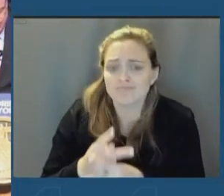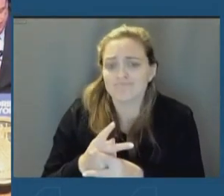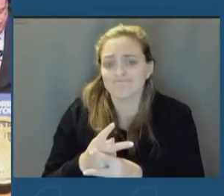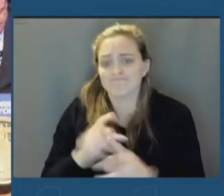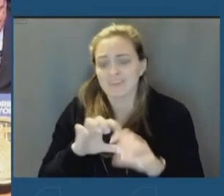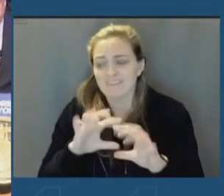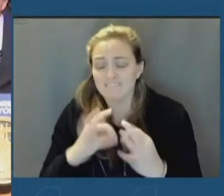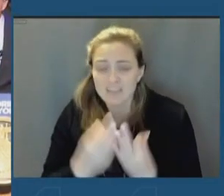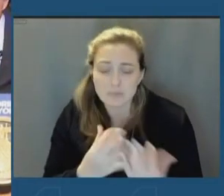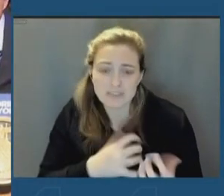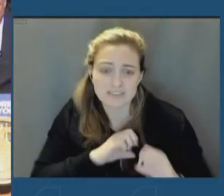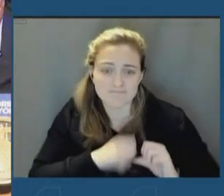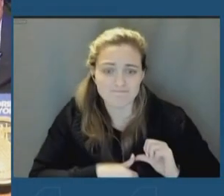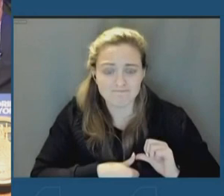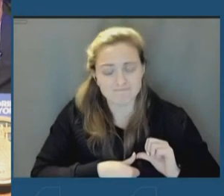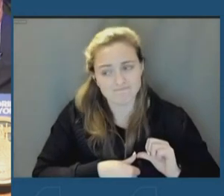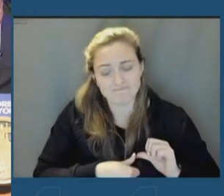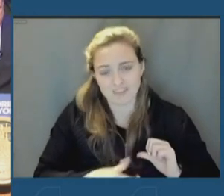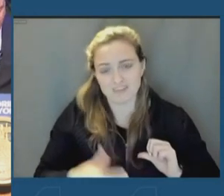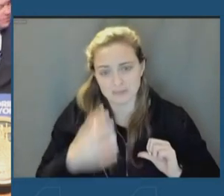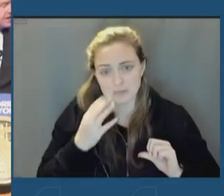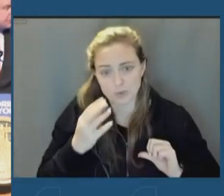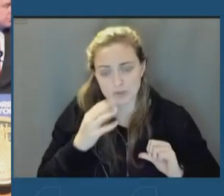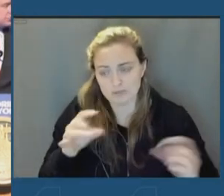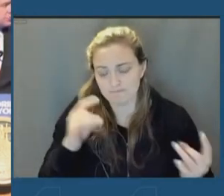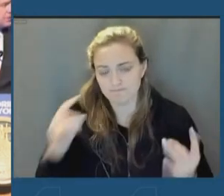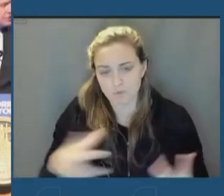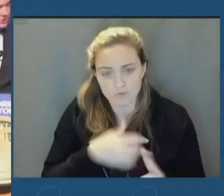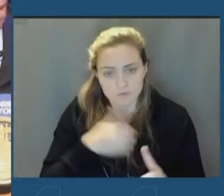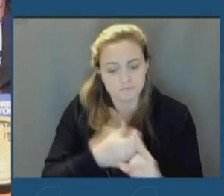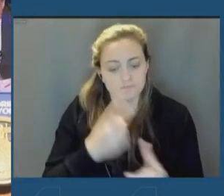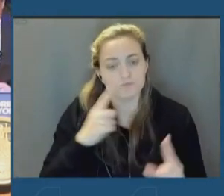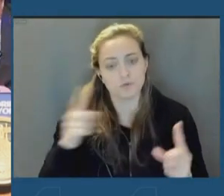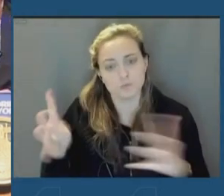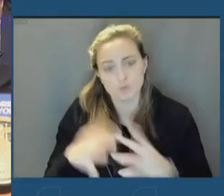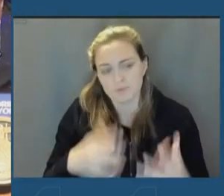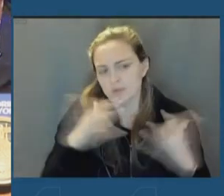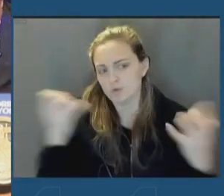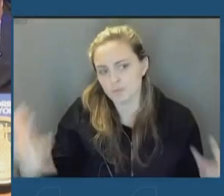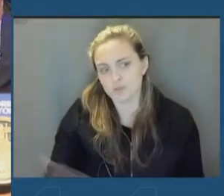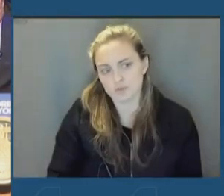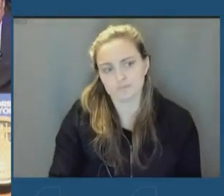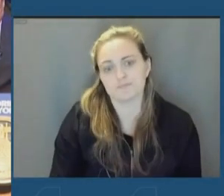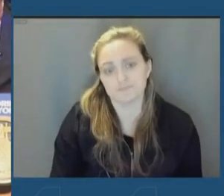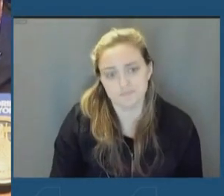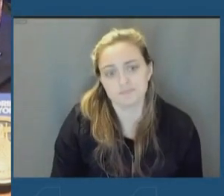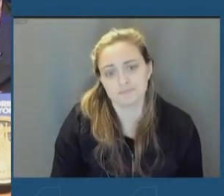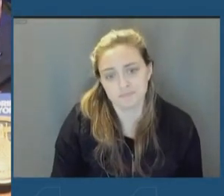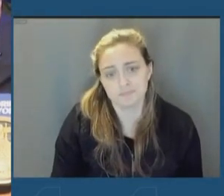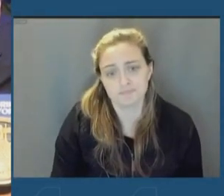who's experienced the terrible toll of this storm. Thank you all so much.